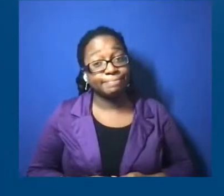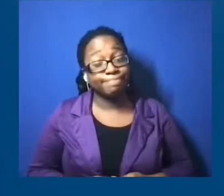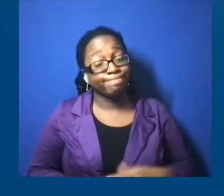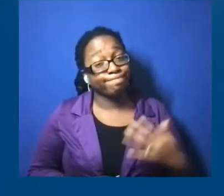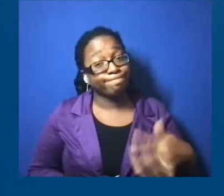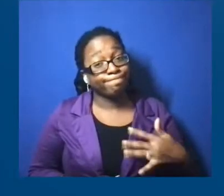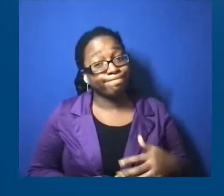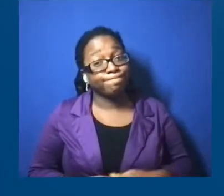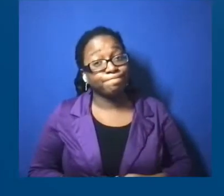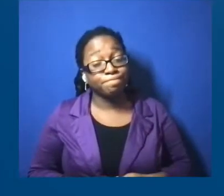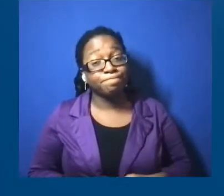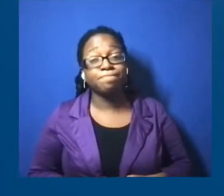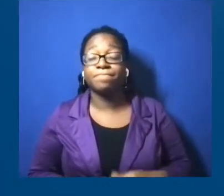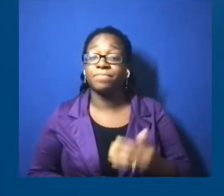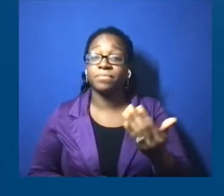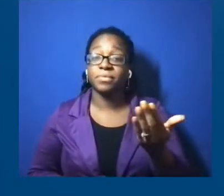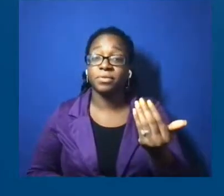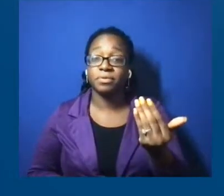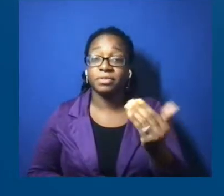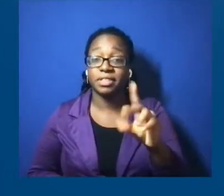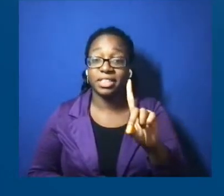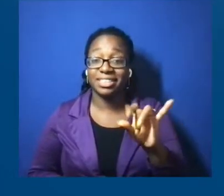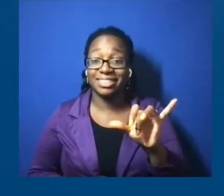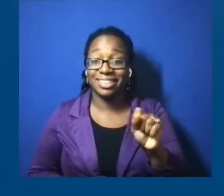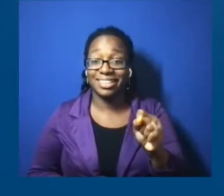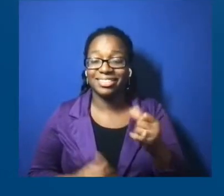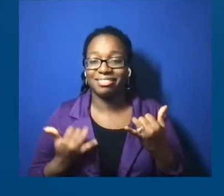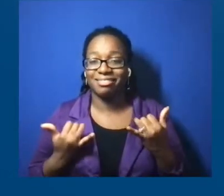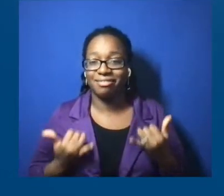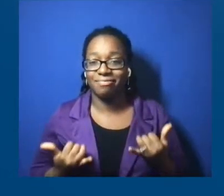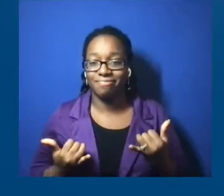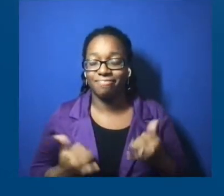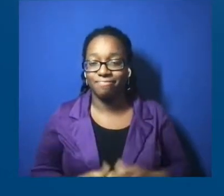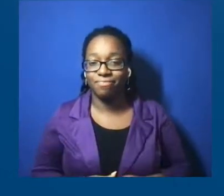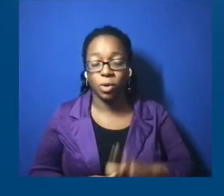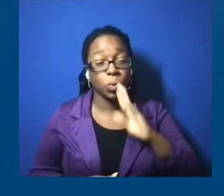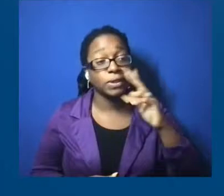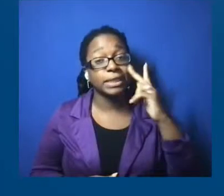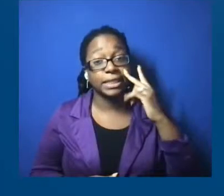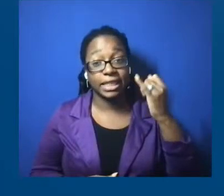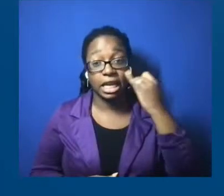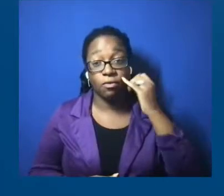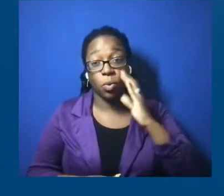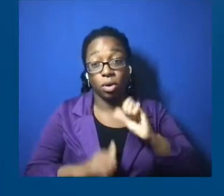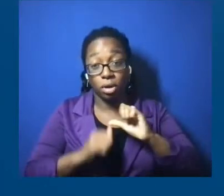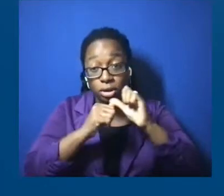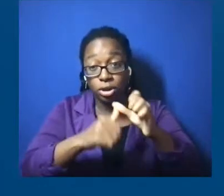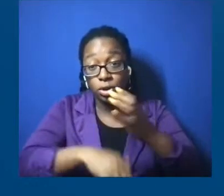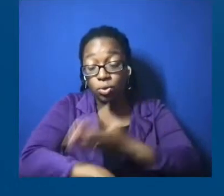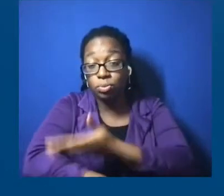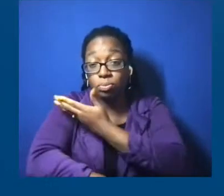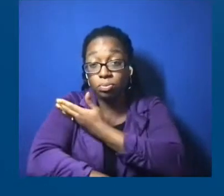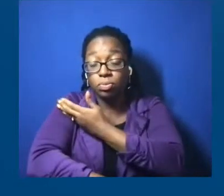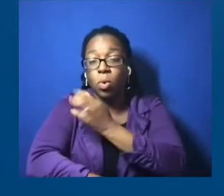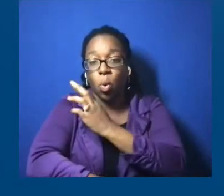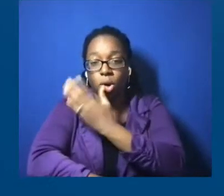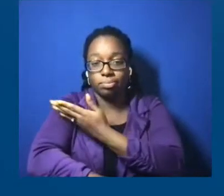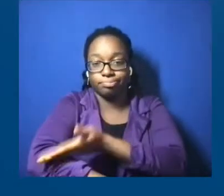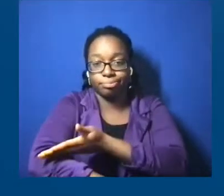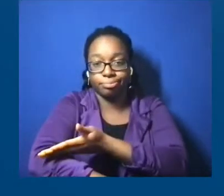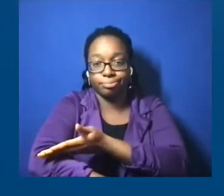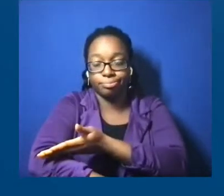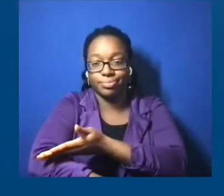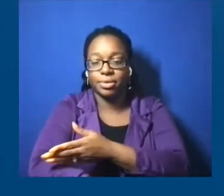15 days, we're going to make a choice about whether we go forward or backwards. It's that practical. The power's in